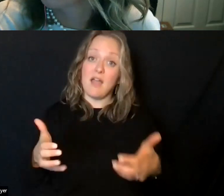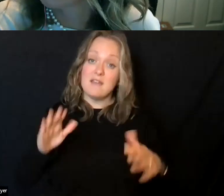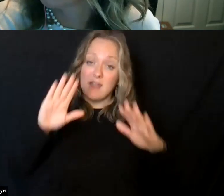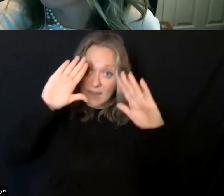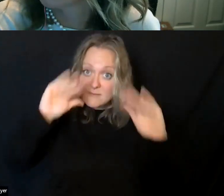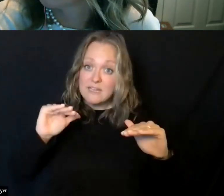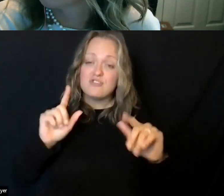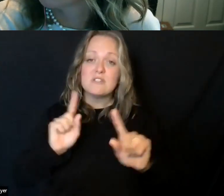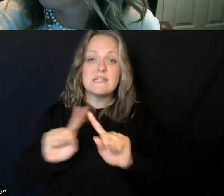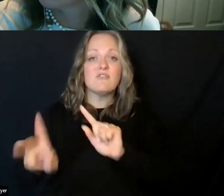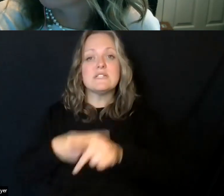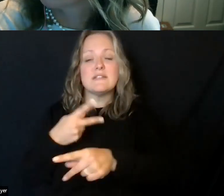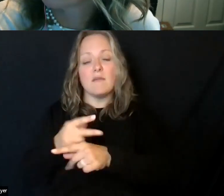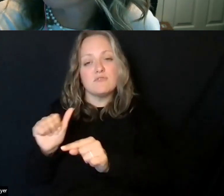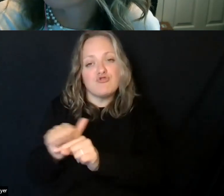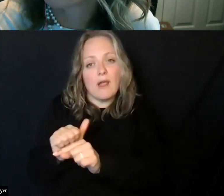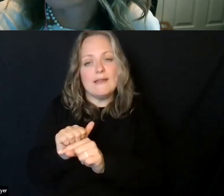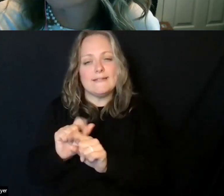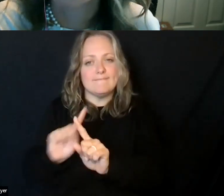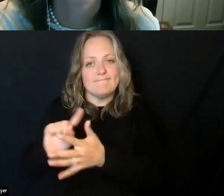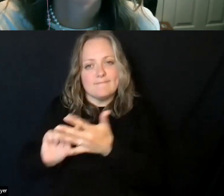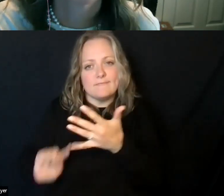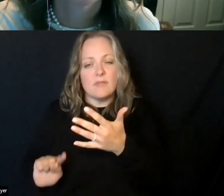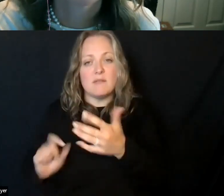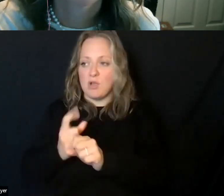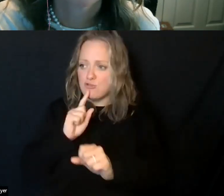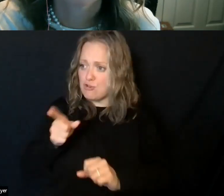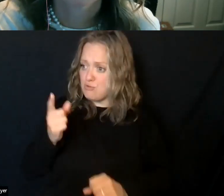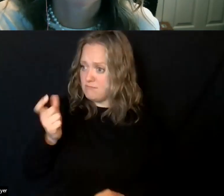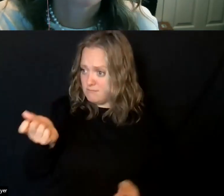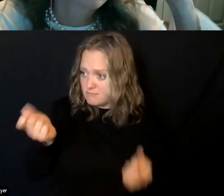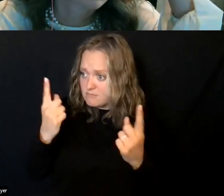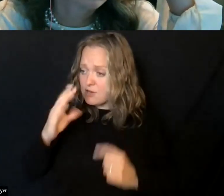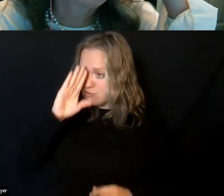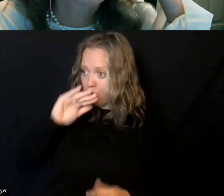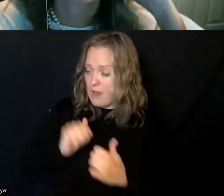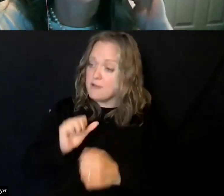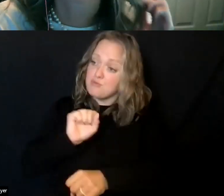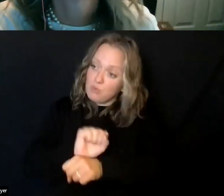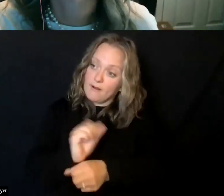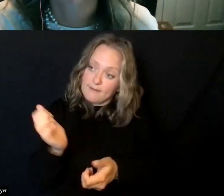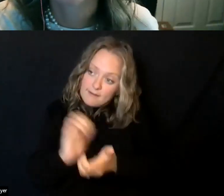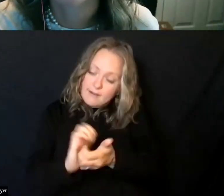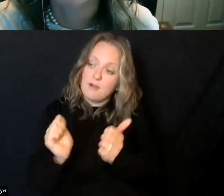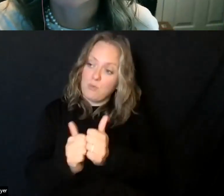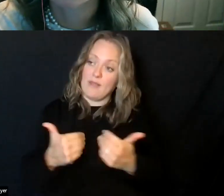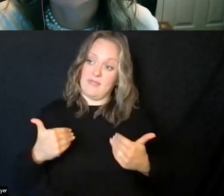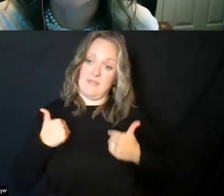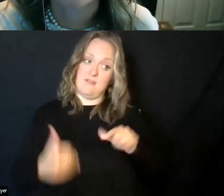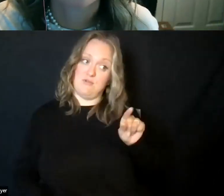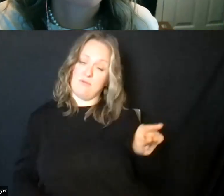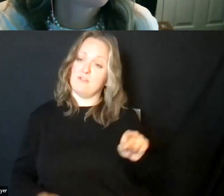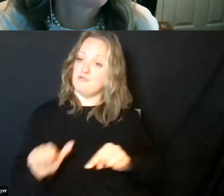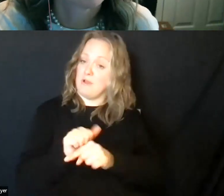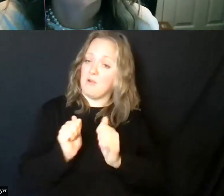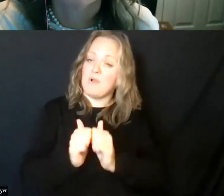expectations and different types of trainings to make sure that they know how to work with the youth that they're training with. It looks like Stephanie, you